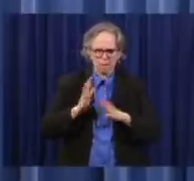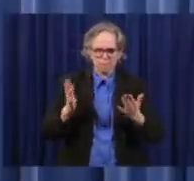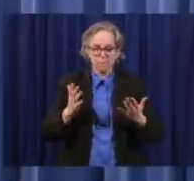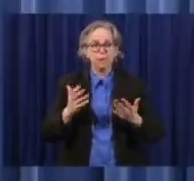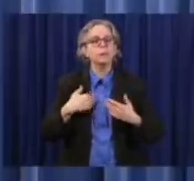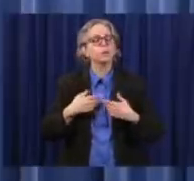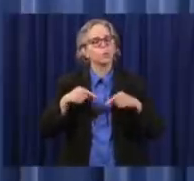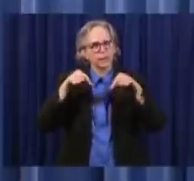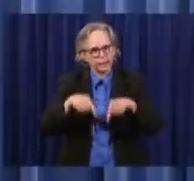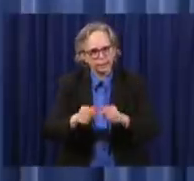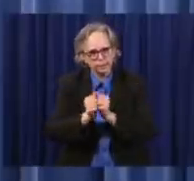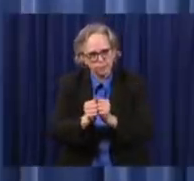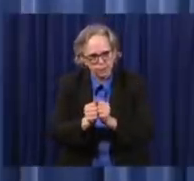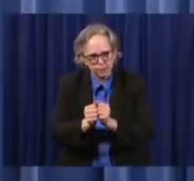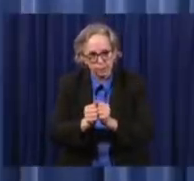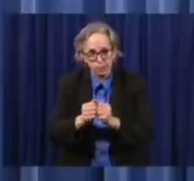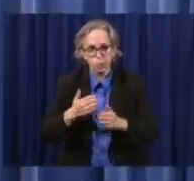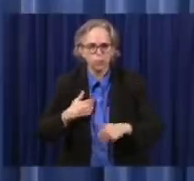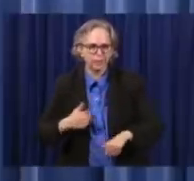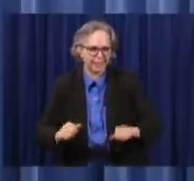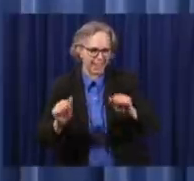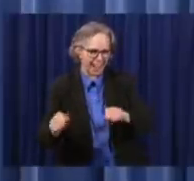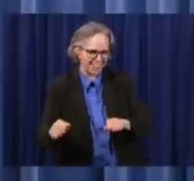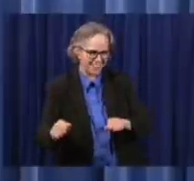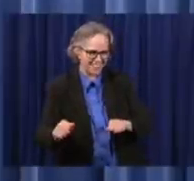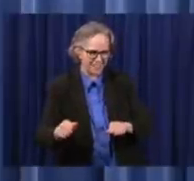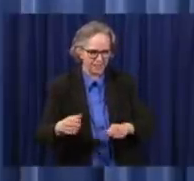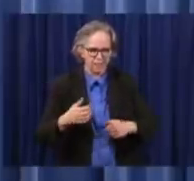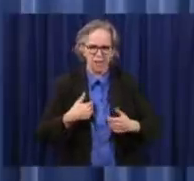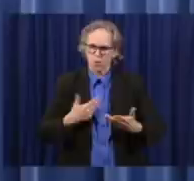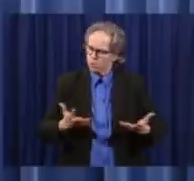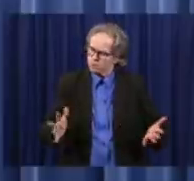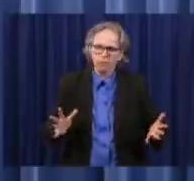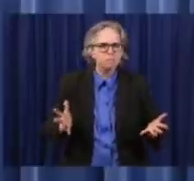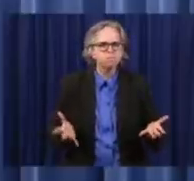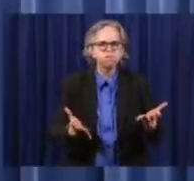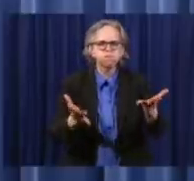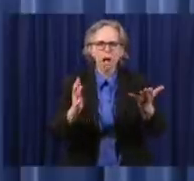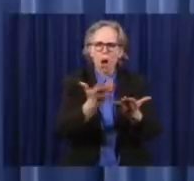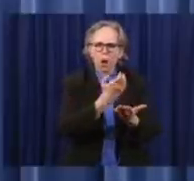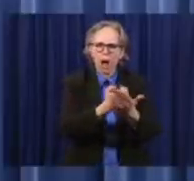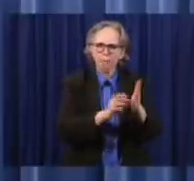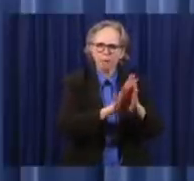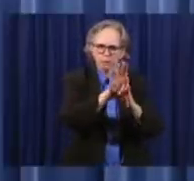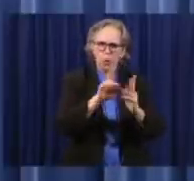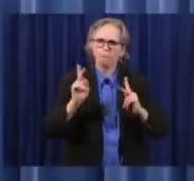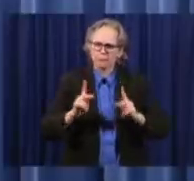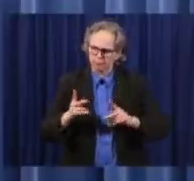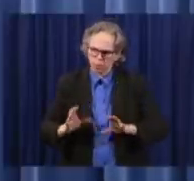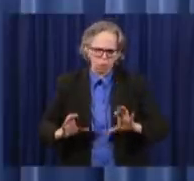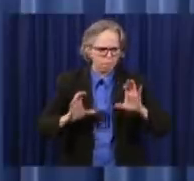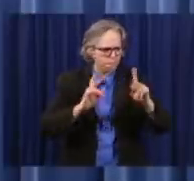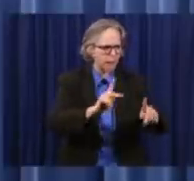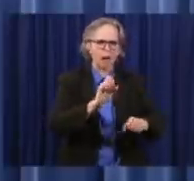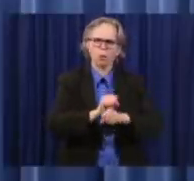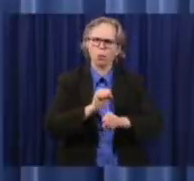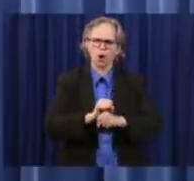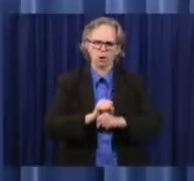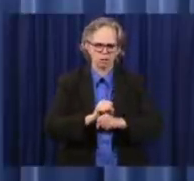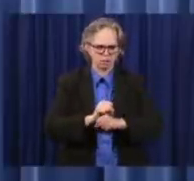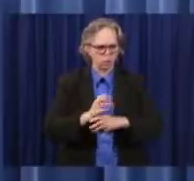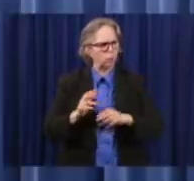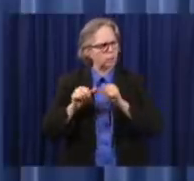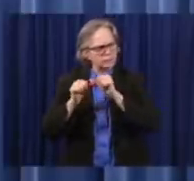going to put this economy back. People are going to start working. And we're going to continue to do everything we can to